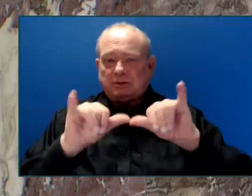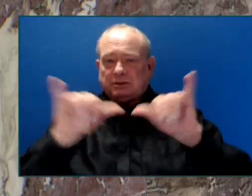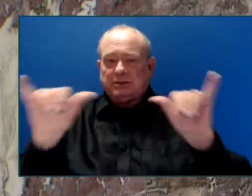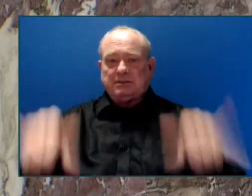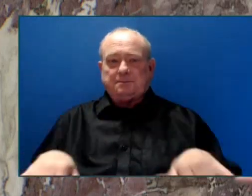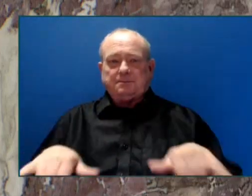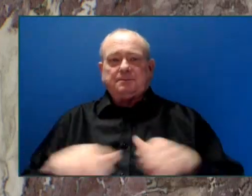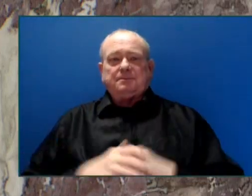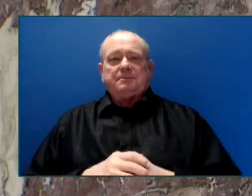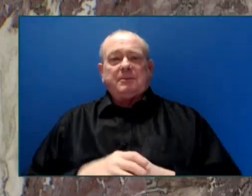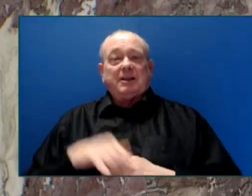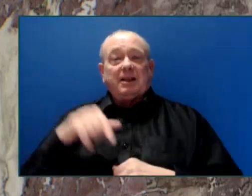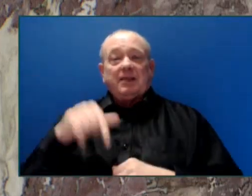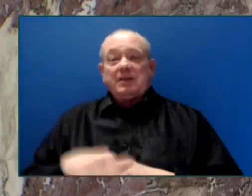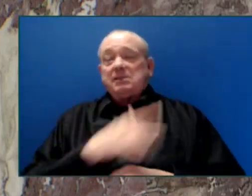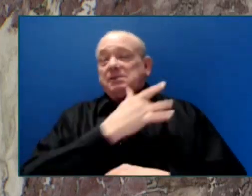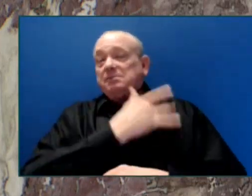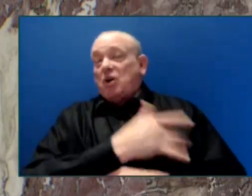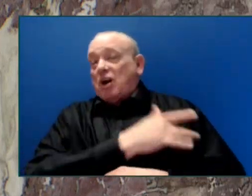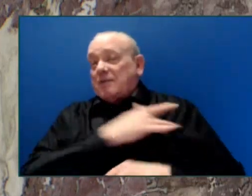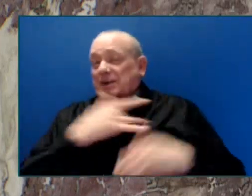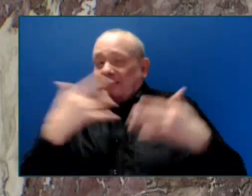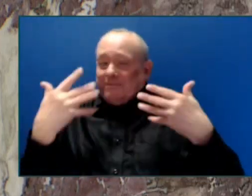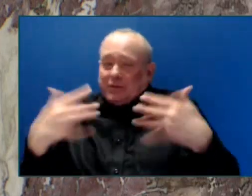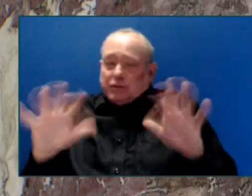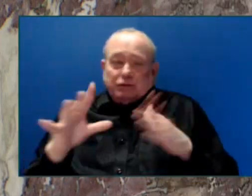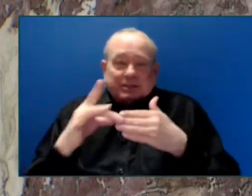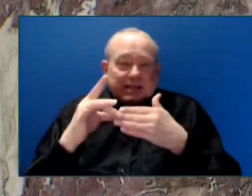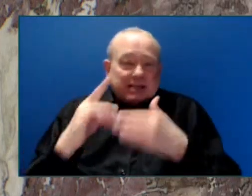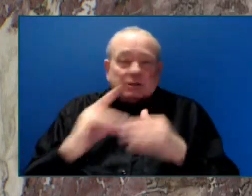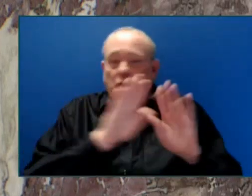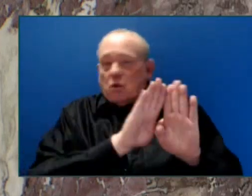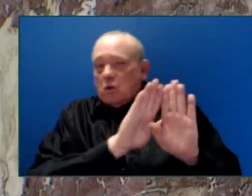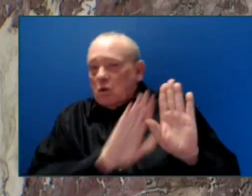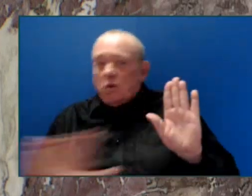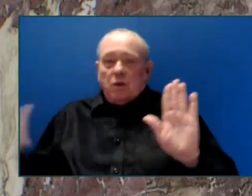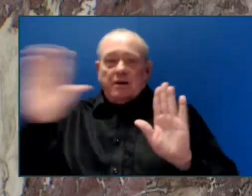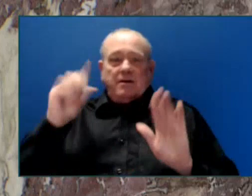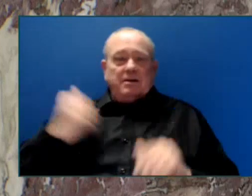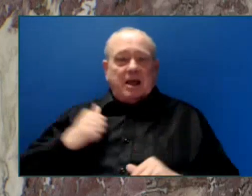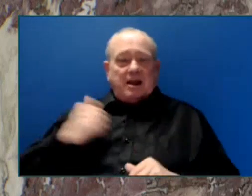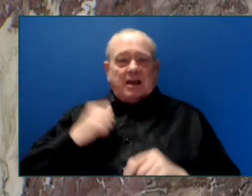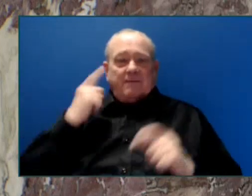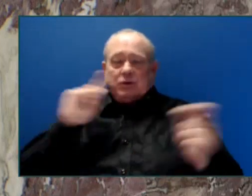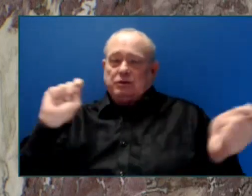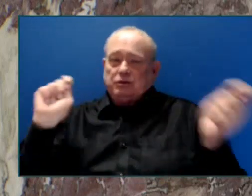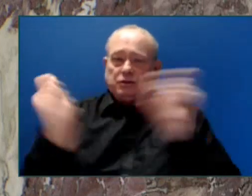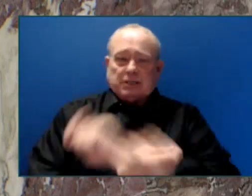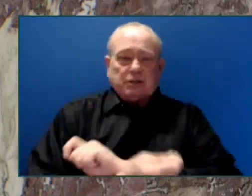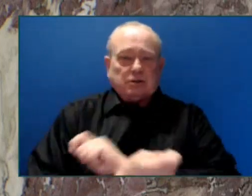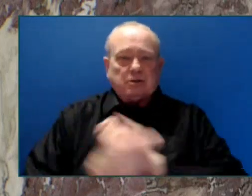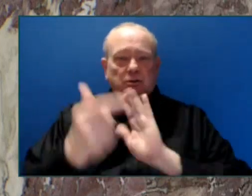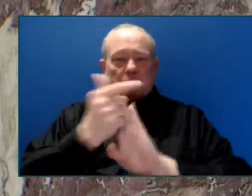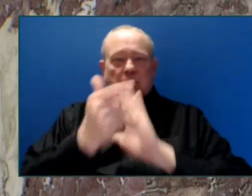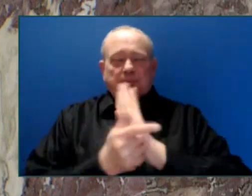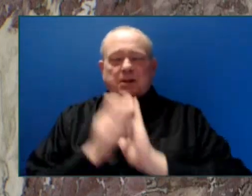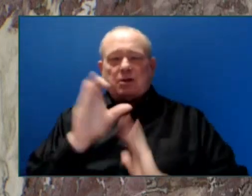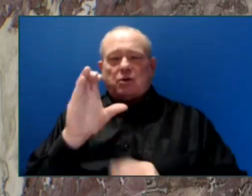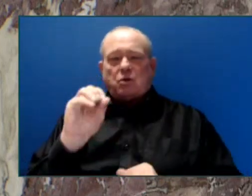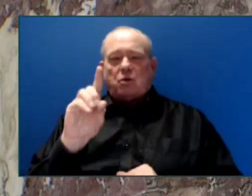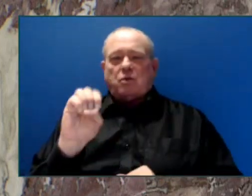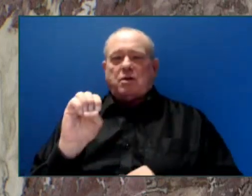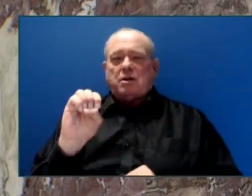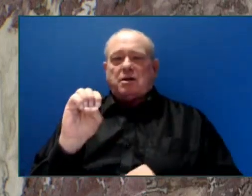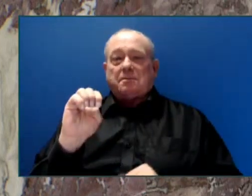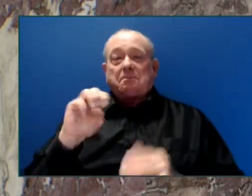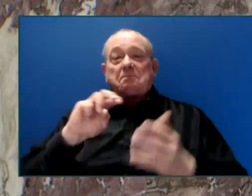leadership in getting Ottawa to make commitments to change the criminal code so that we are able to deal with the consequences of the changes